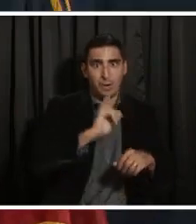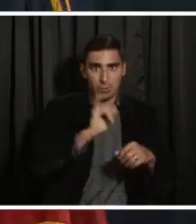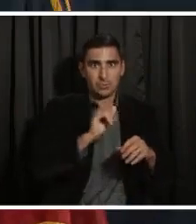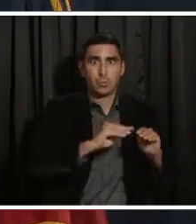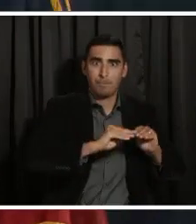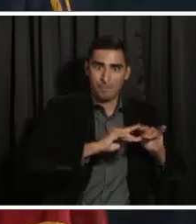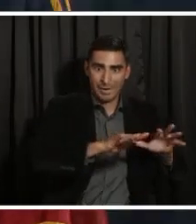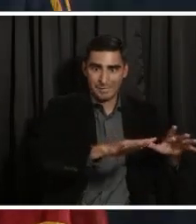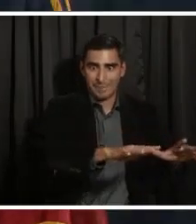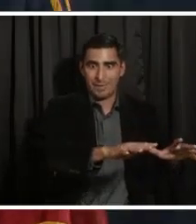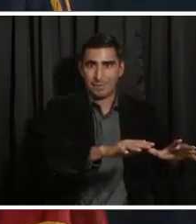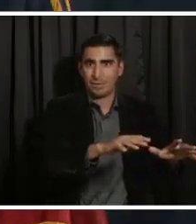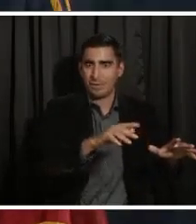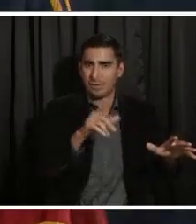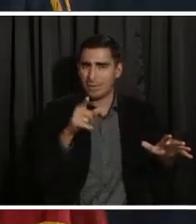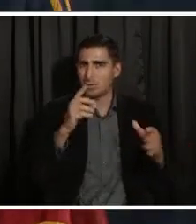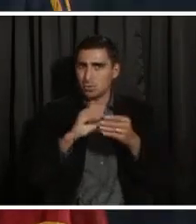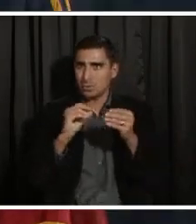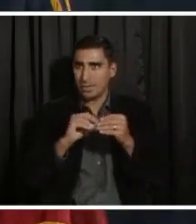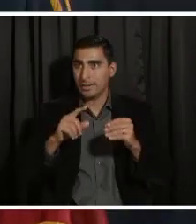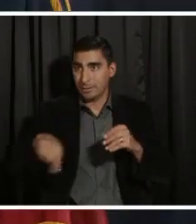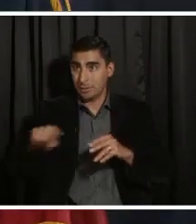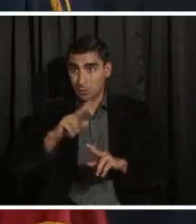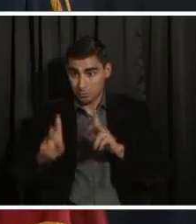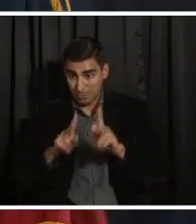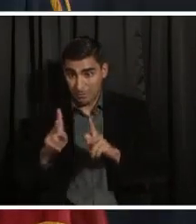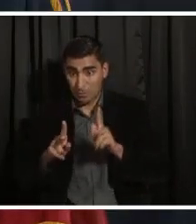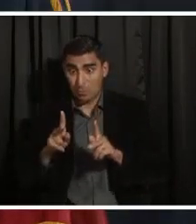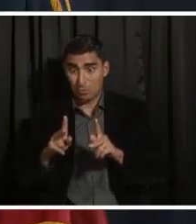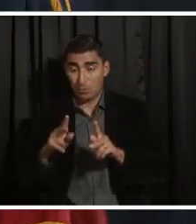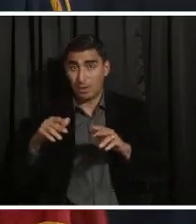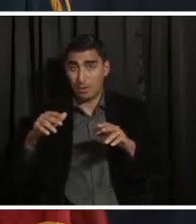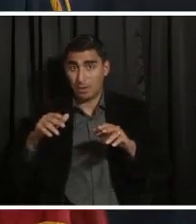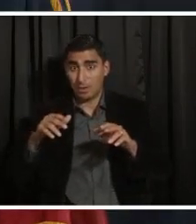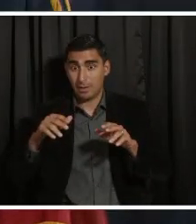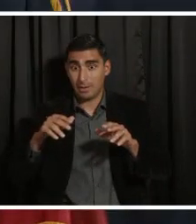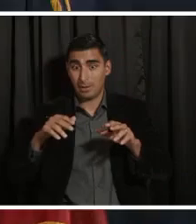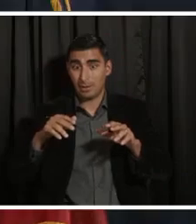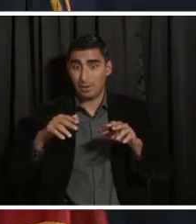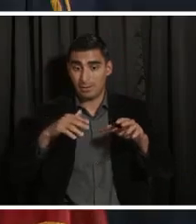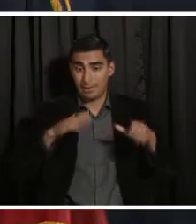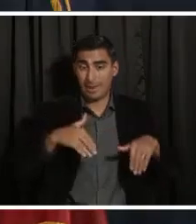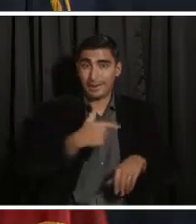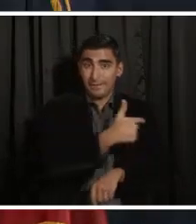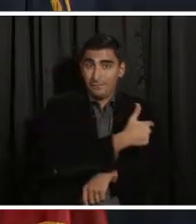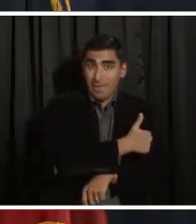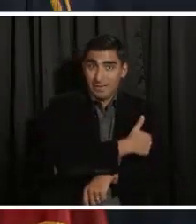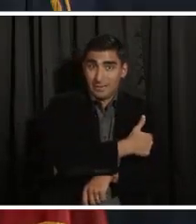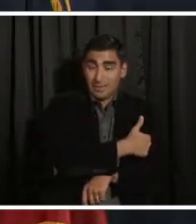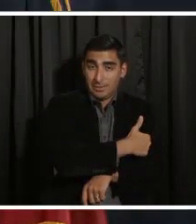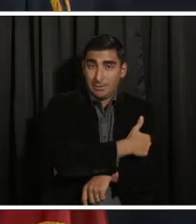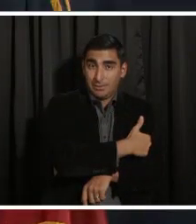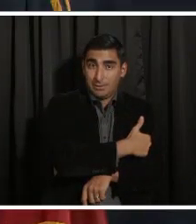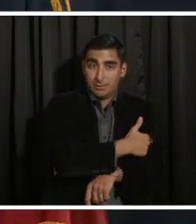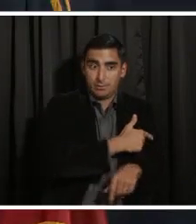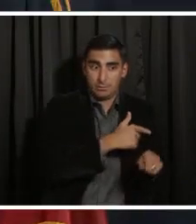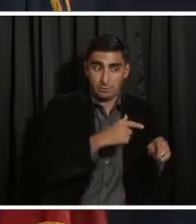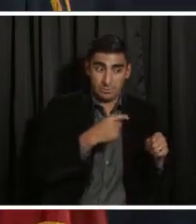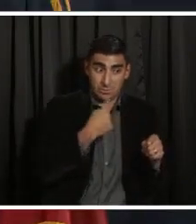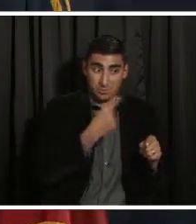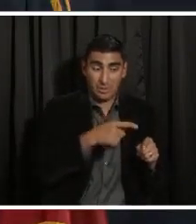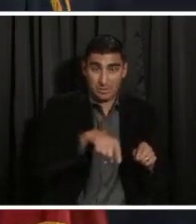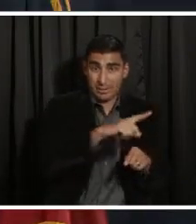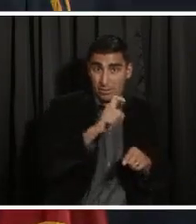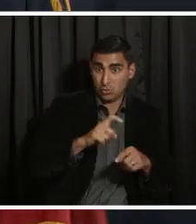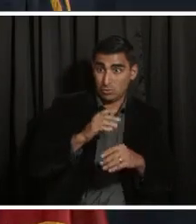save yourselves from those people? And what makes you think pushing for a booster is going to get any more people to get the vaccine in the first